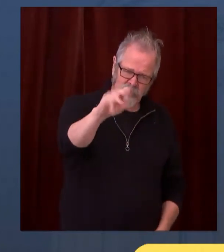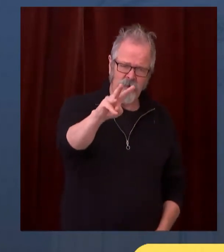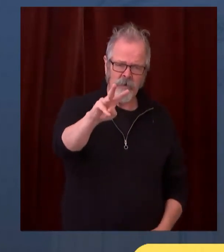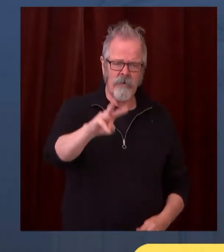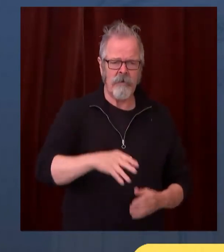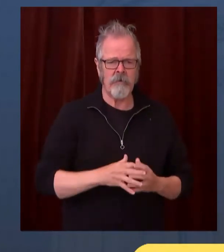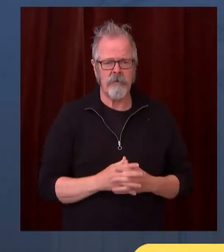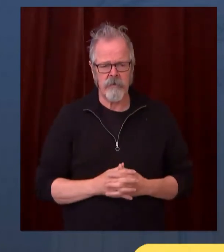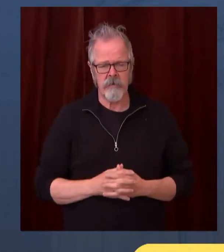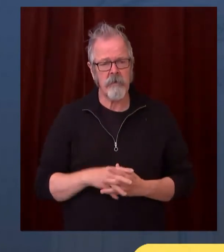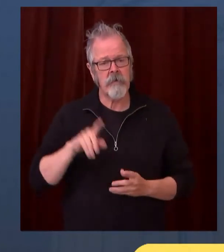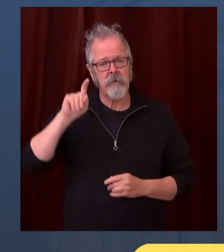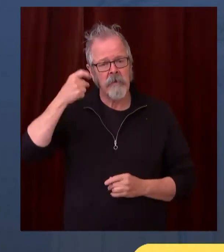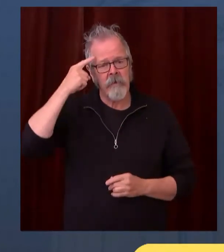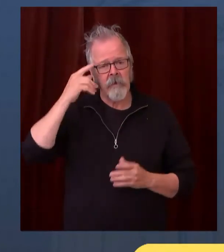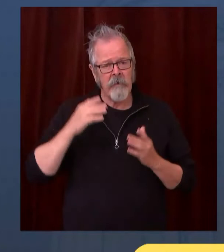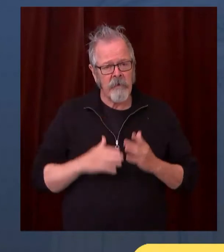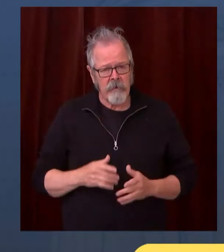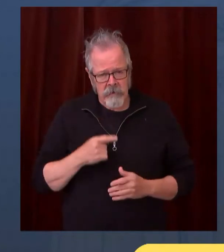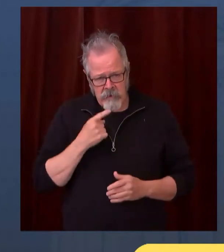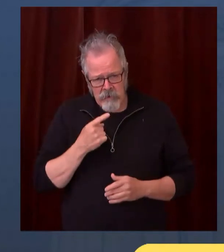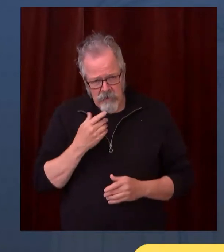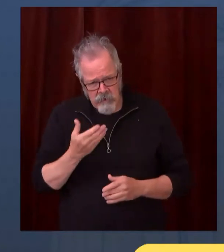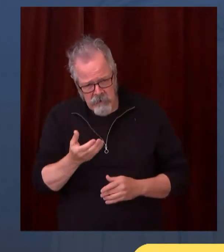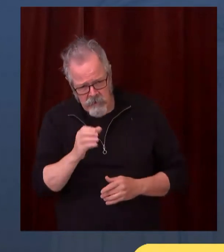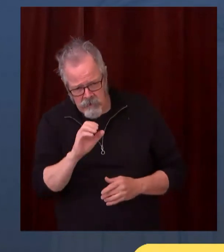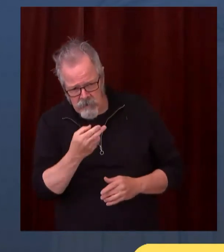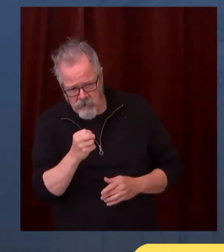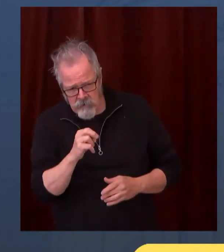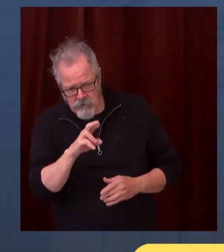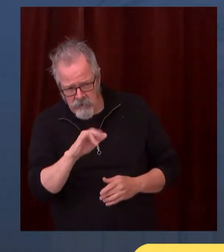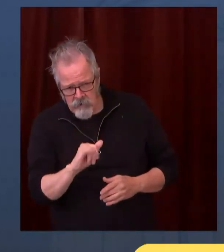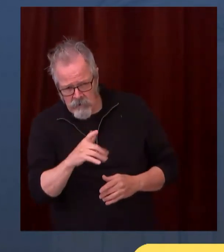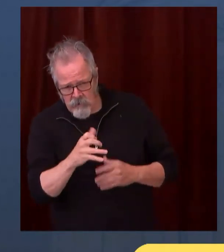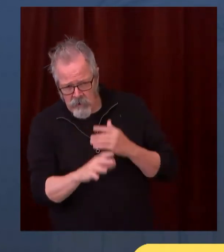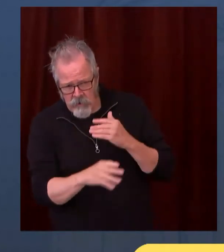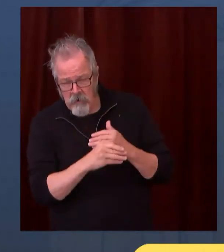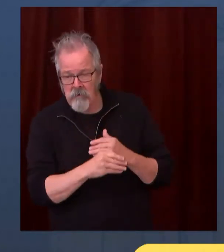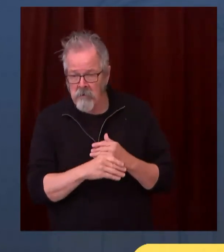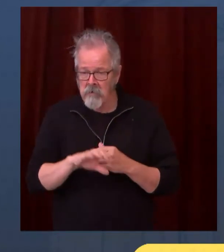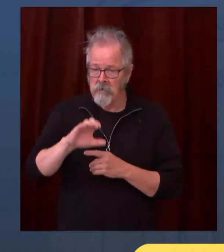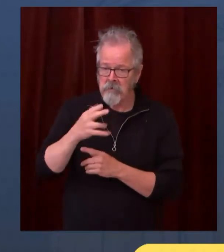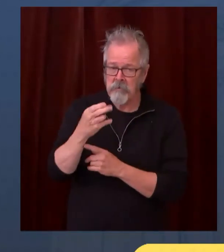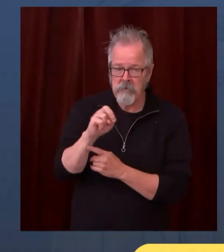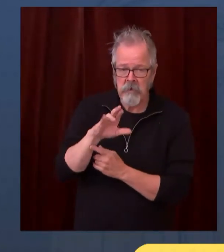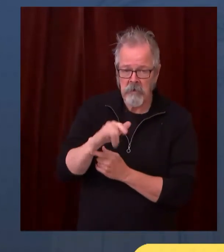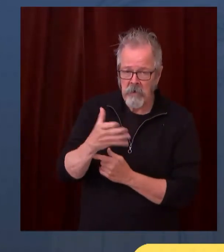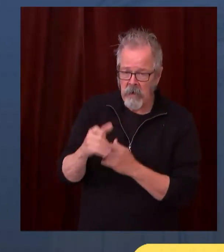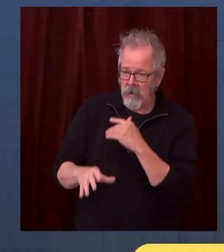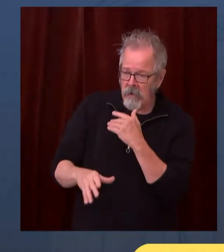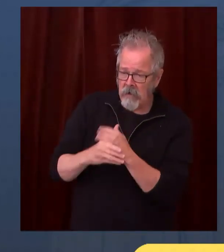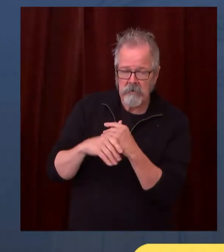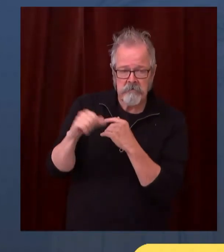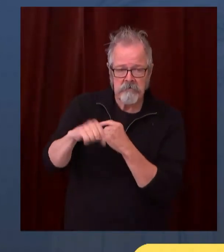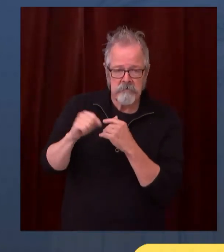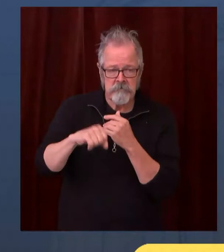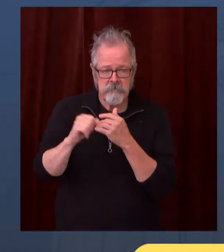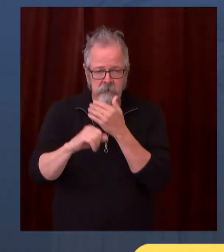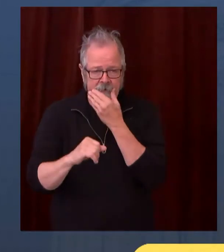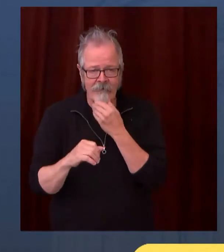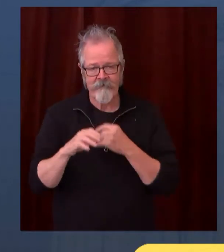that? Thank you, Governor. Thank you, John. Yeah, I would just add that, as the